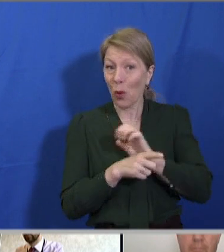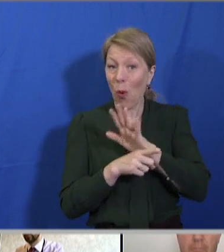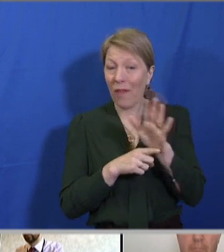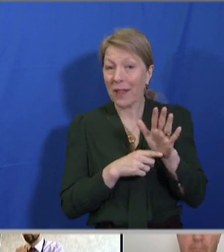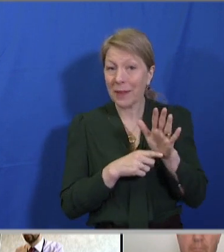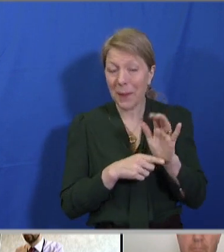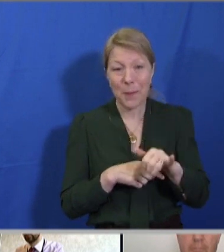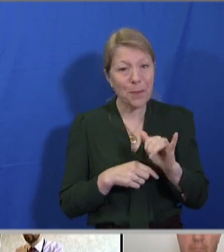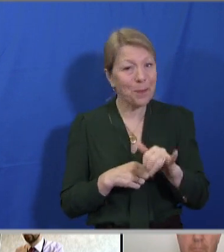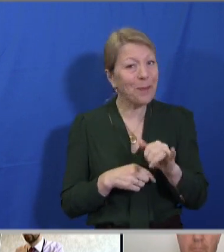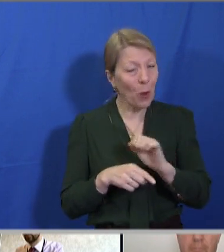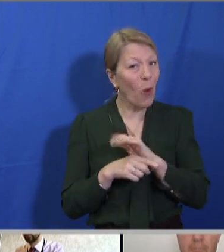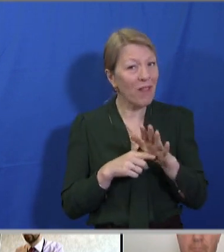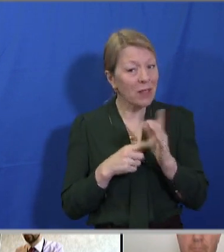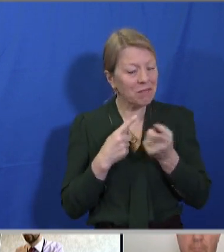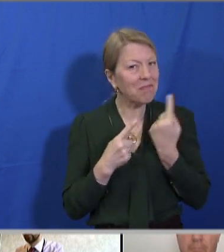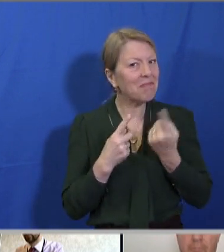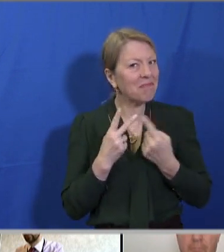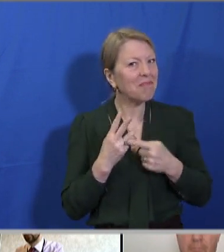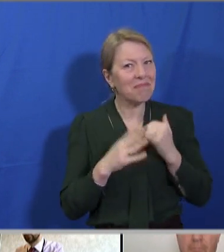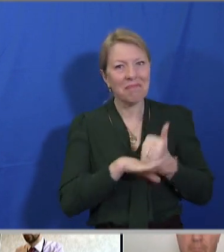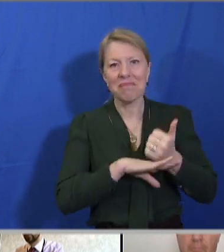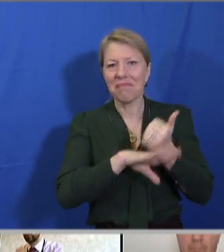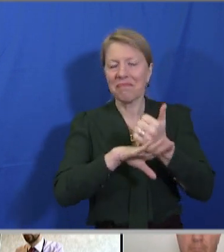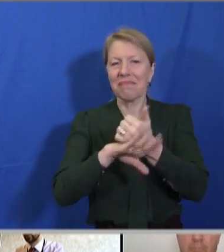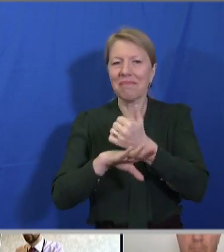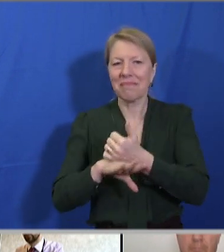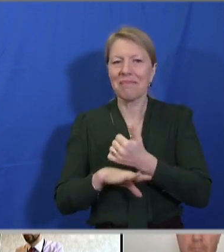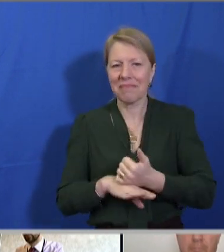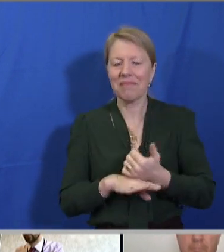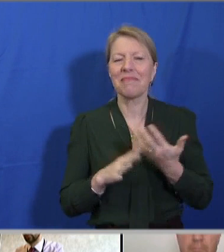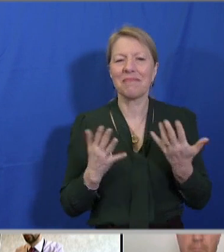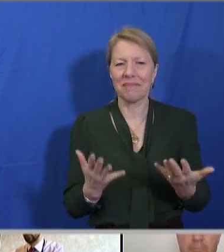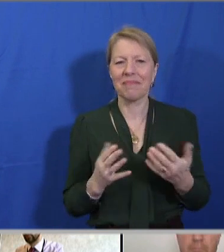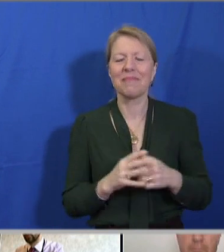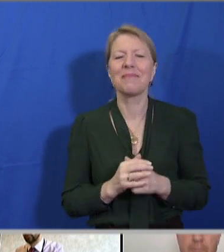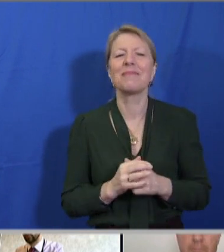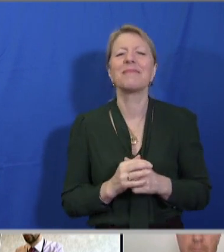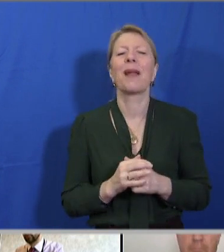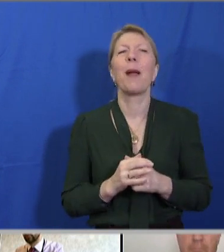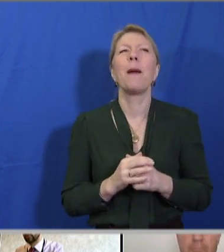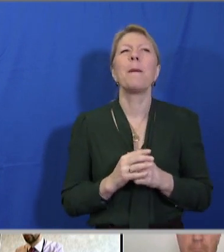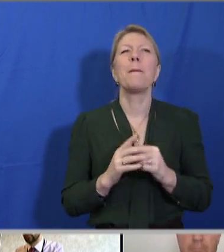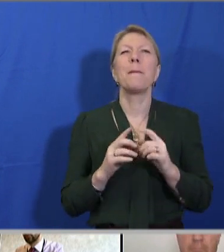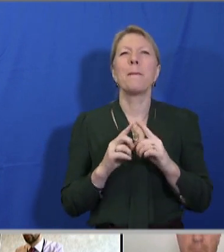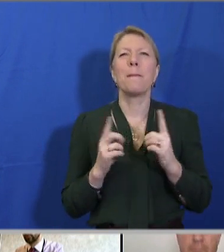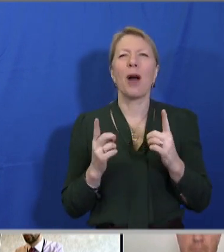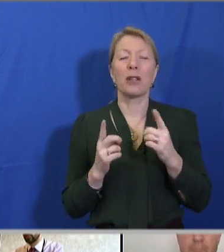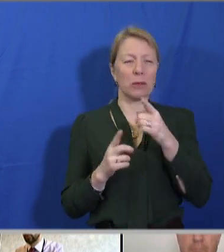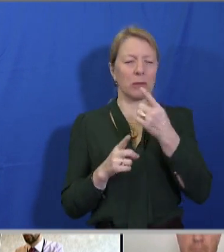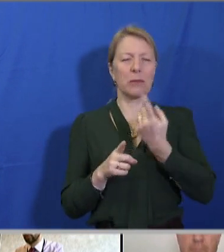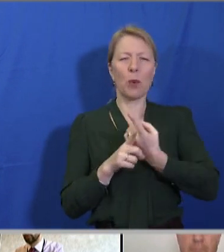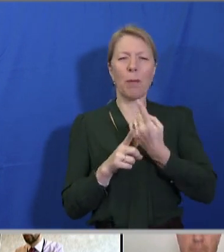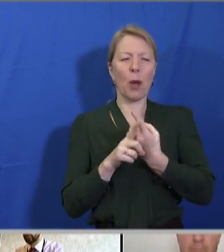notice during the pandemic when we were seeing no slots or appointments become available. But the further use of technology to